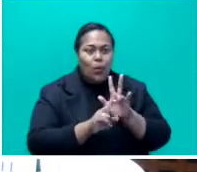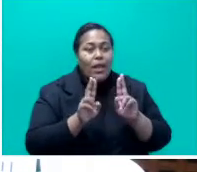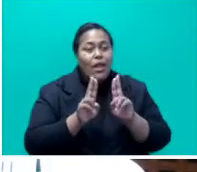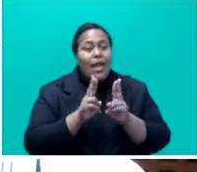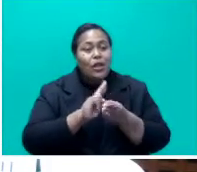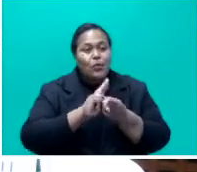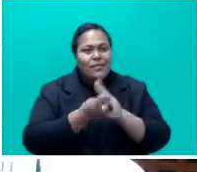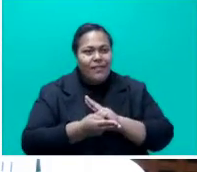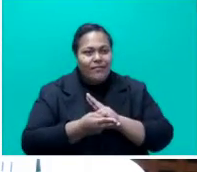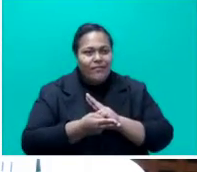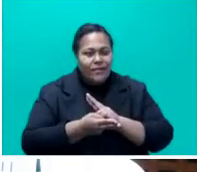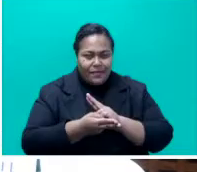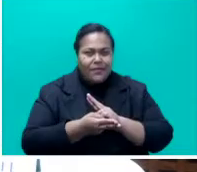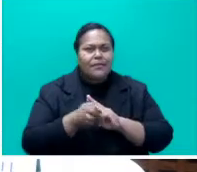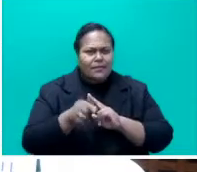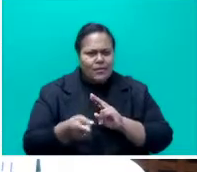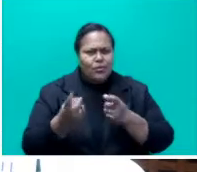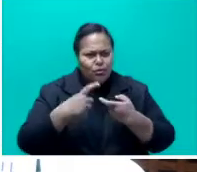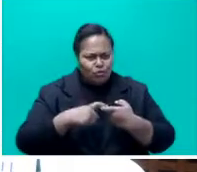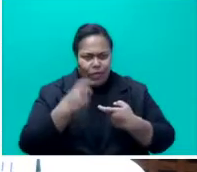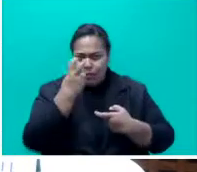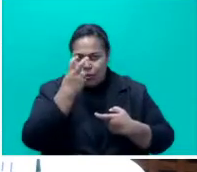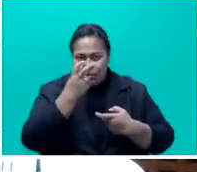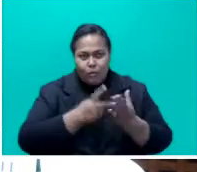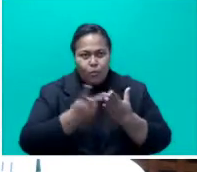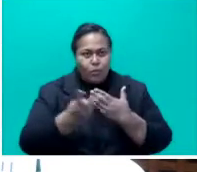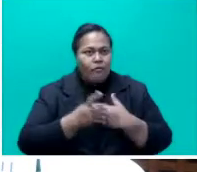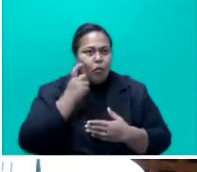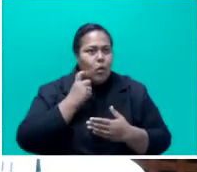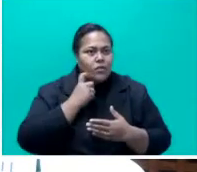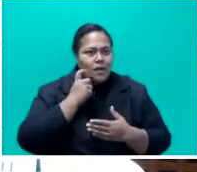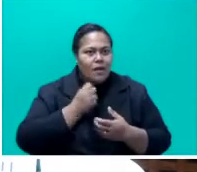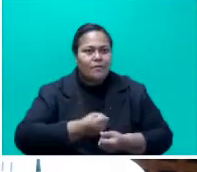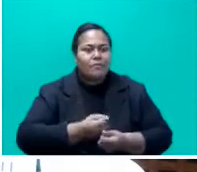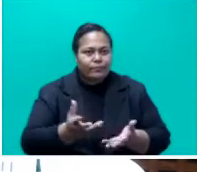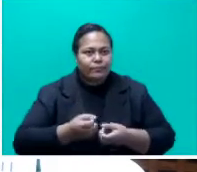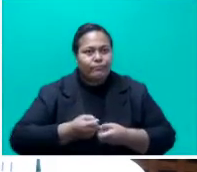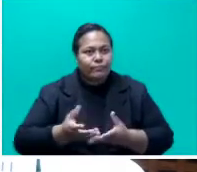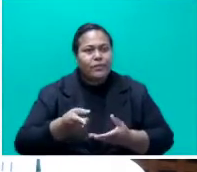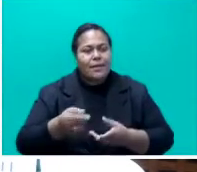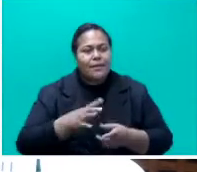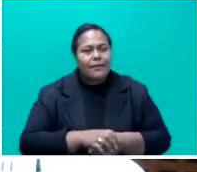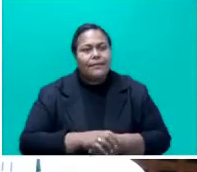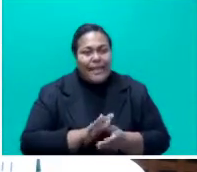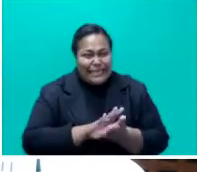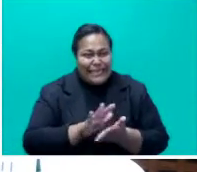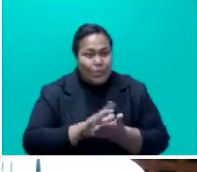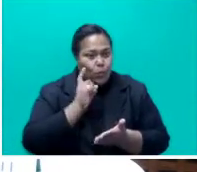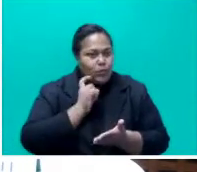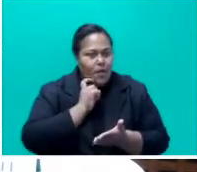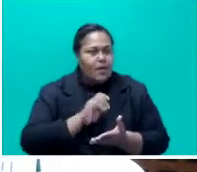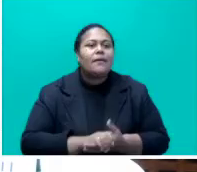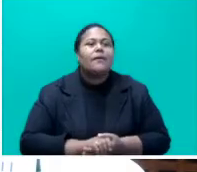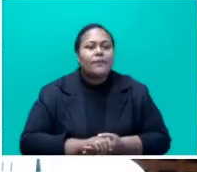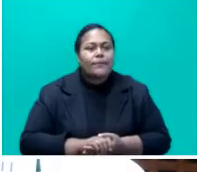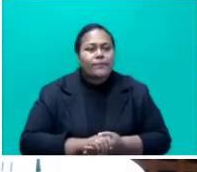on this is a joint monitoring program for water supply and sanitation globally, and then coming down to